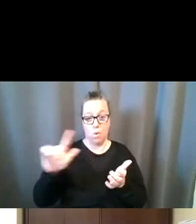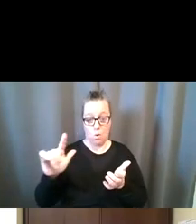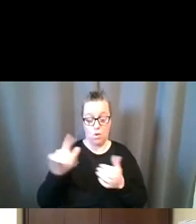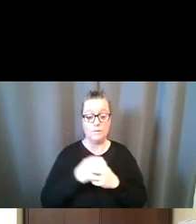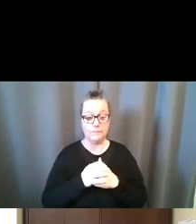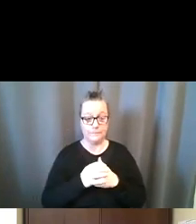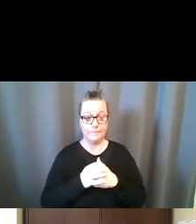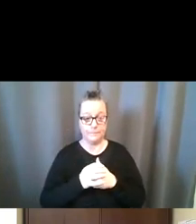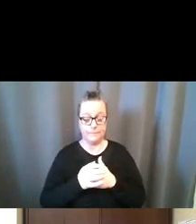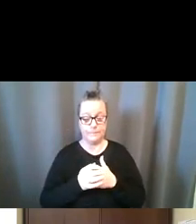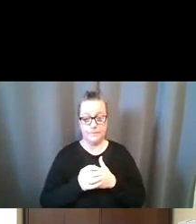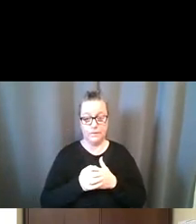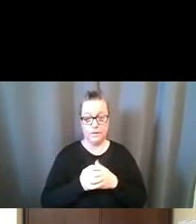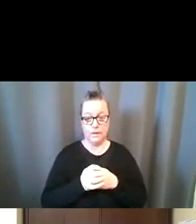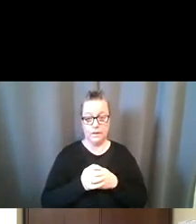that polling page,